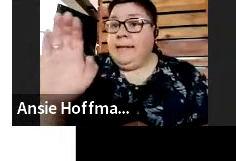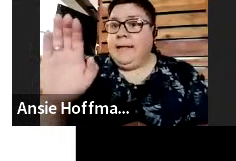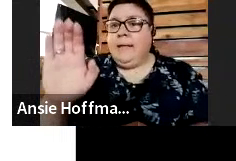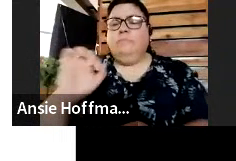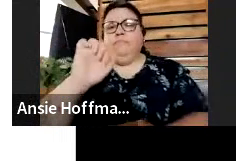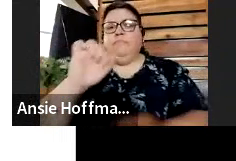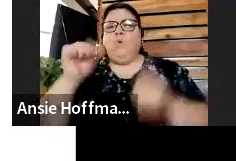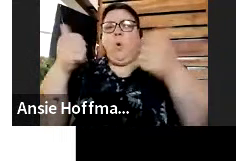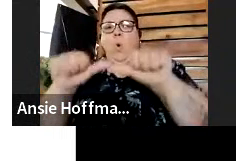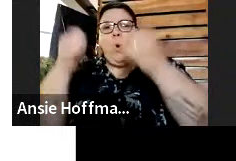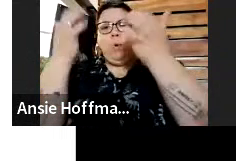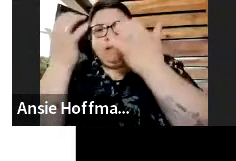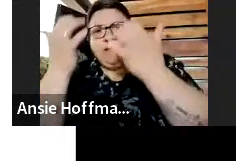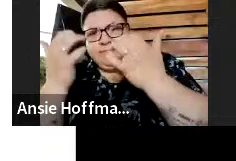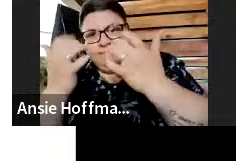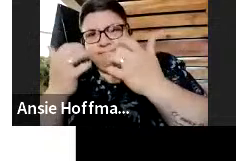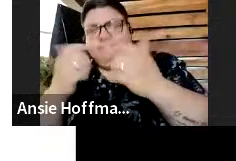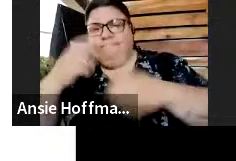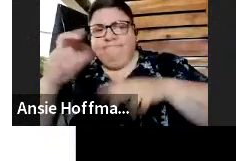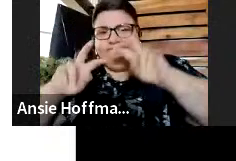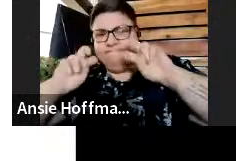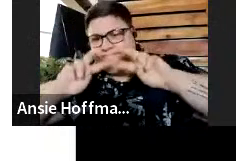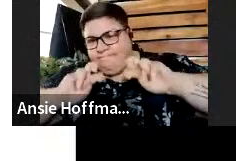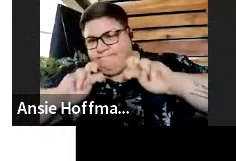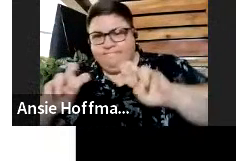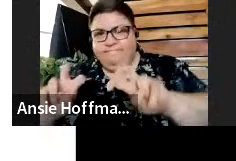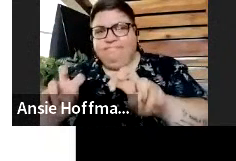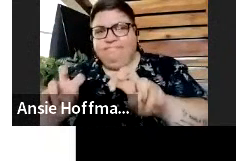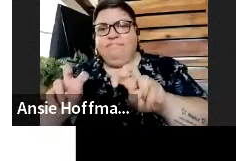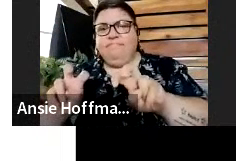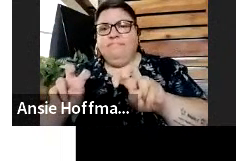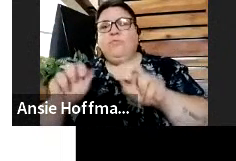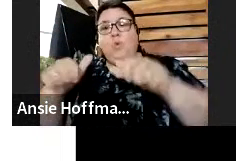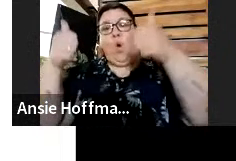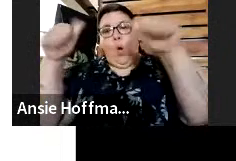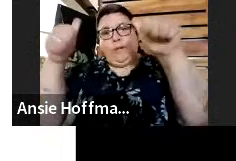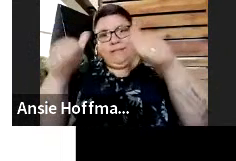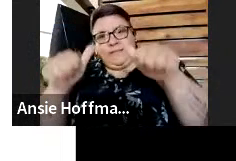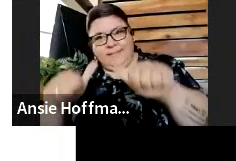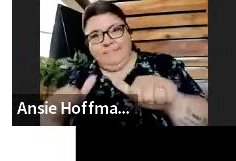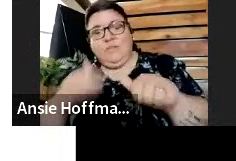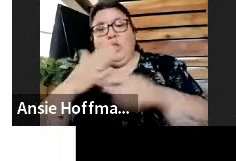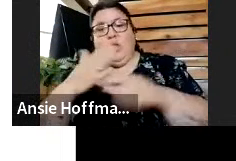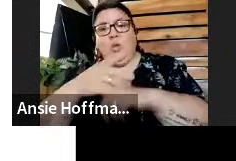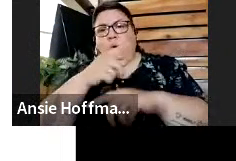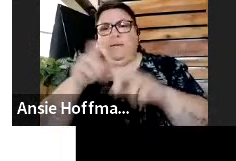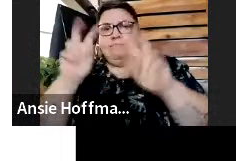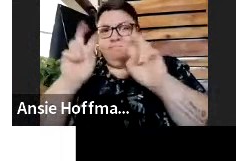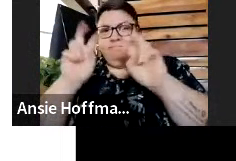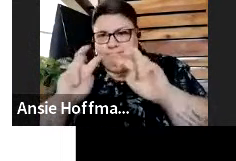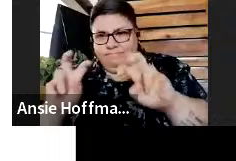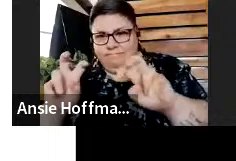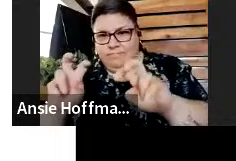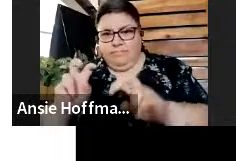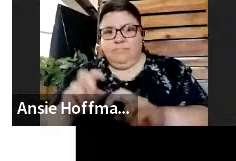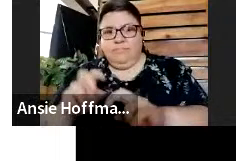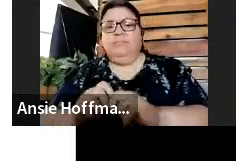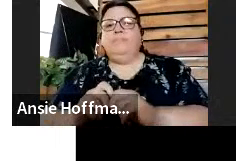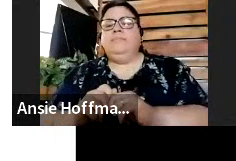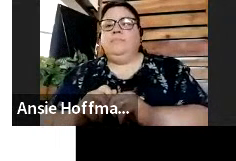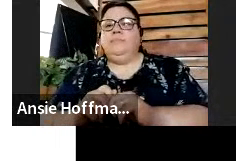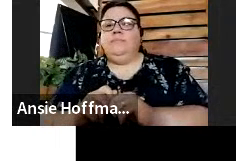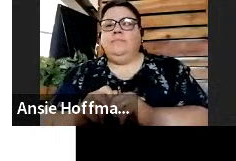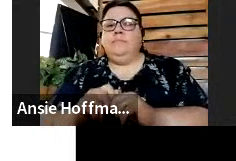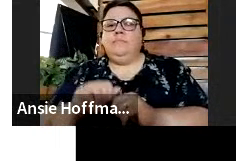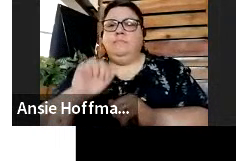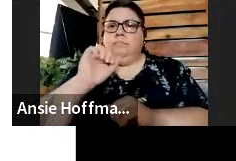then goes through a process of an audit. During this process that we call a post-clearance audit, our